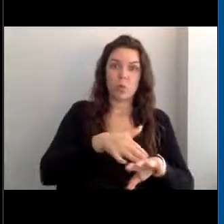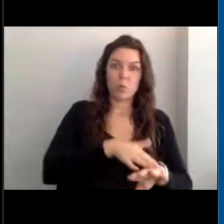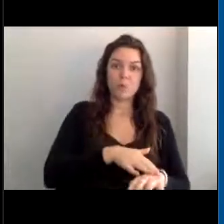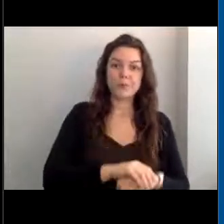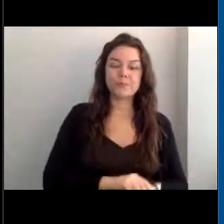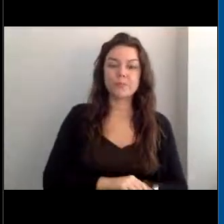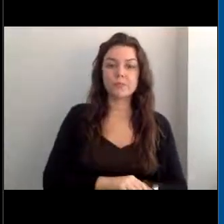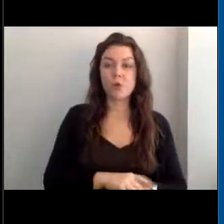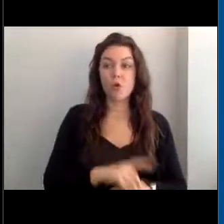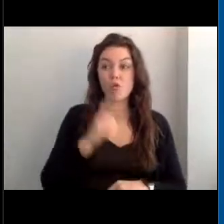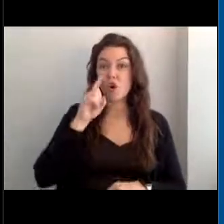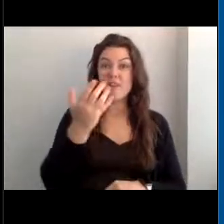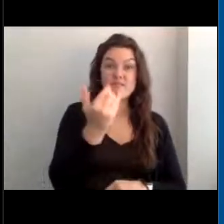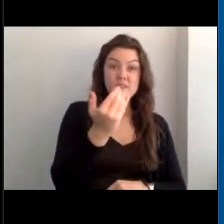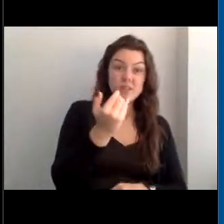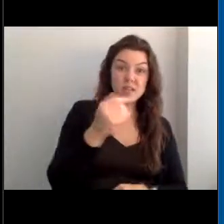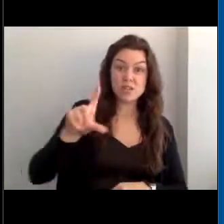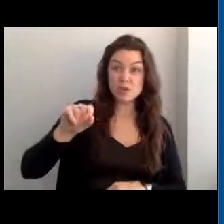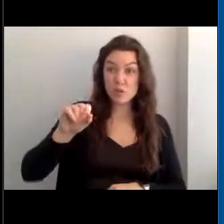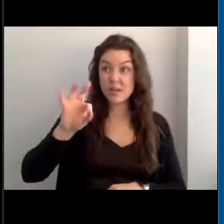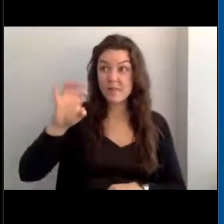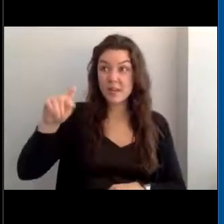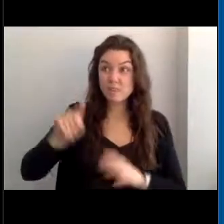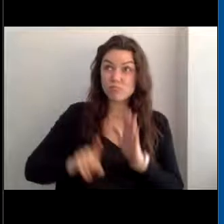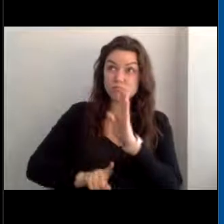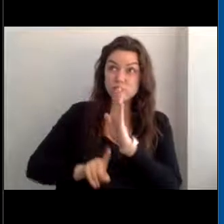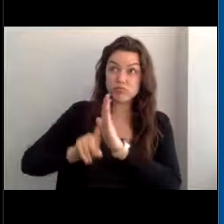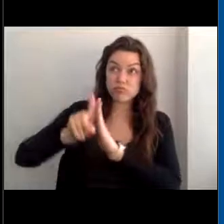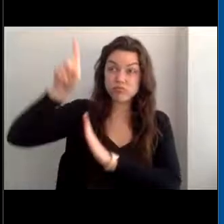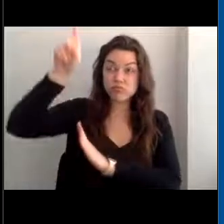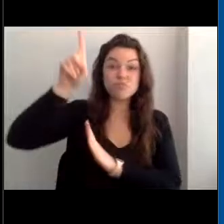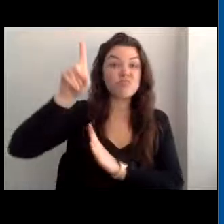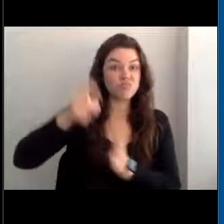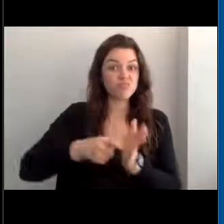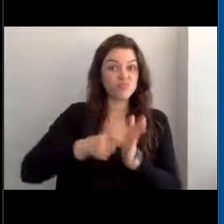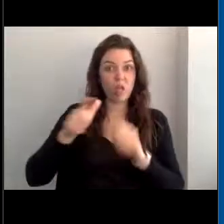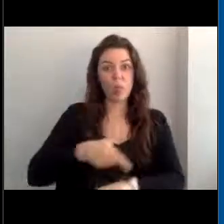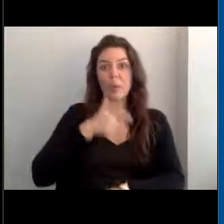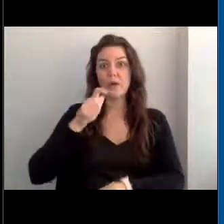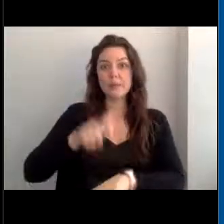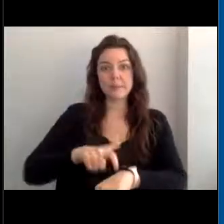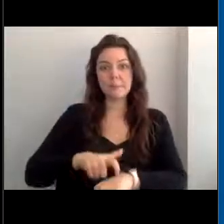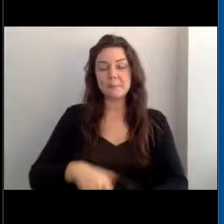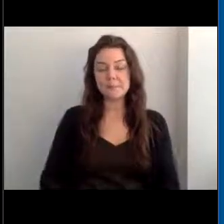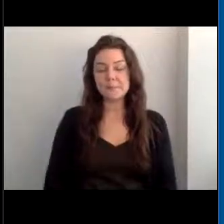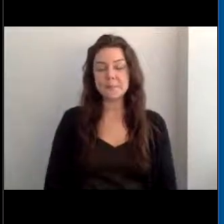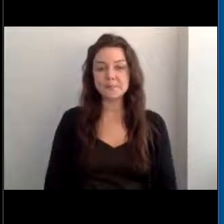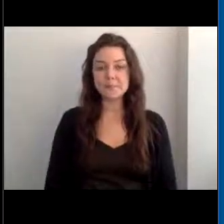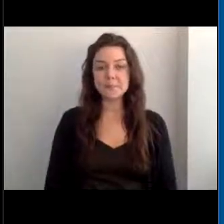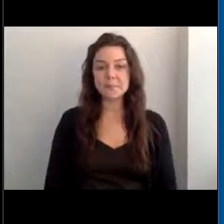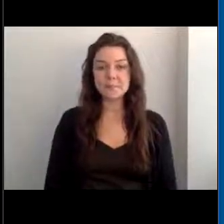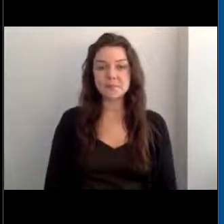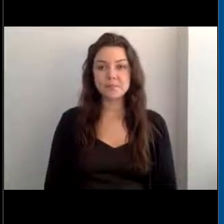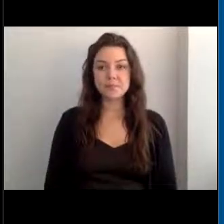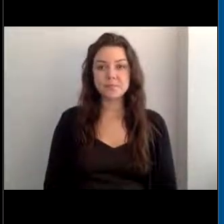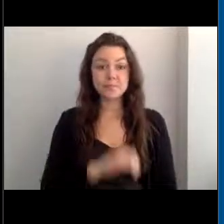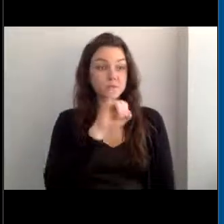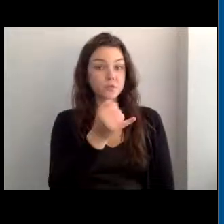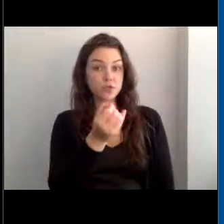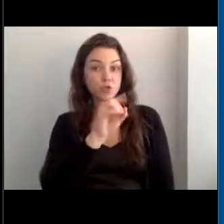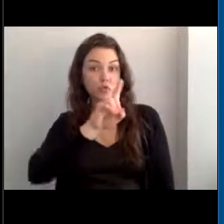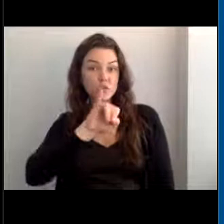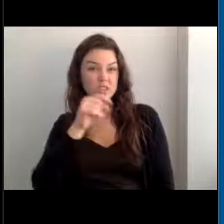15, 20 feet high, as some of them are out in the sanctuary, it takes a very long time to get there. And Jody wonders, can you touch